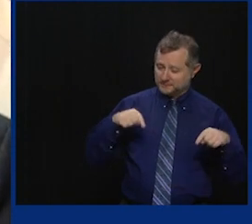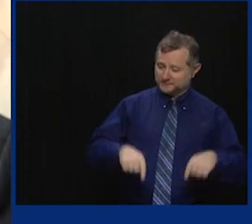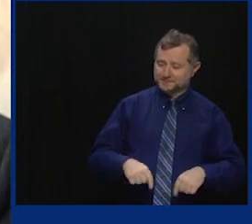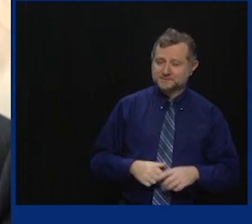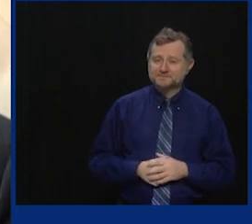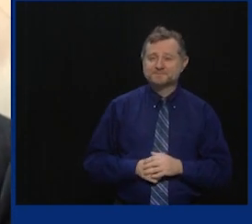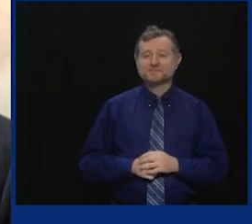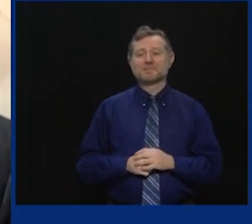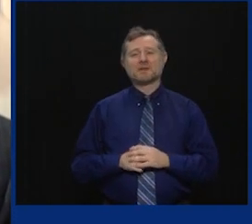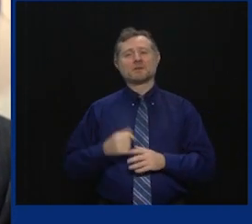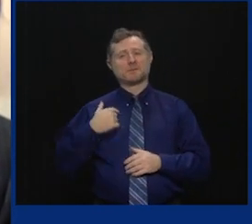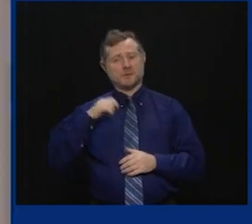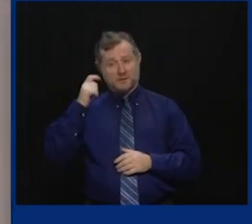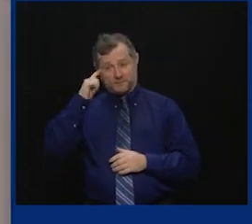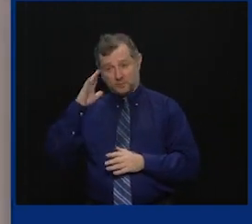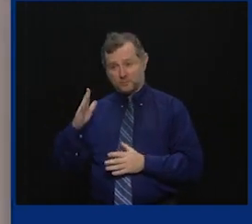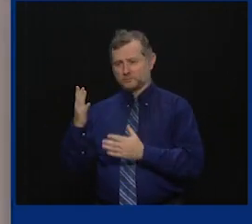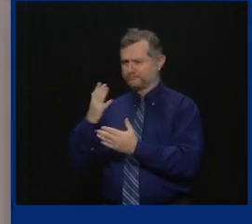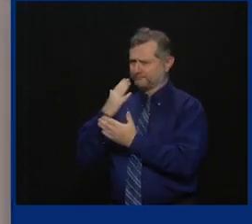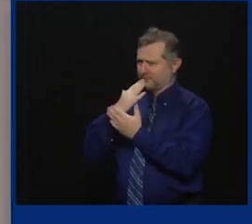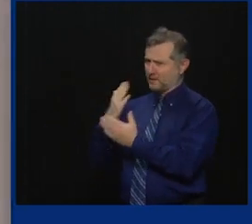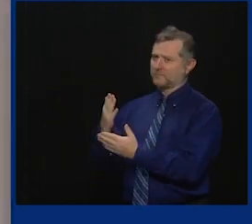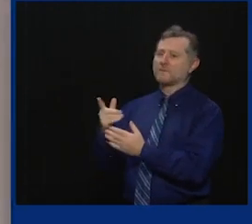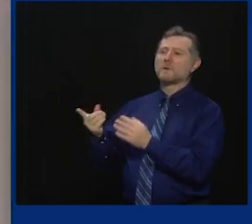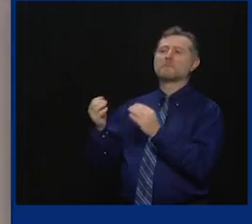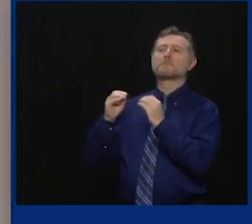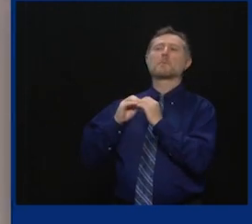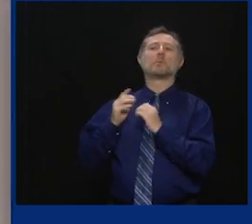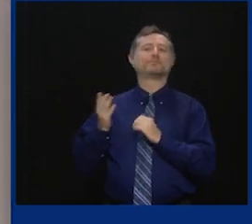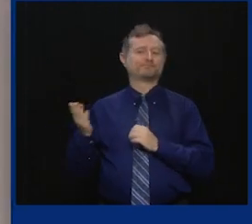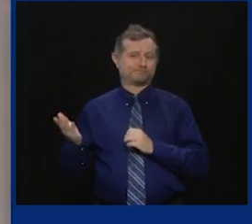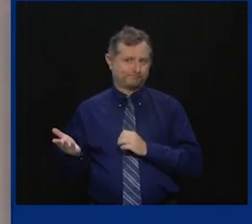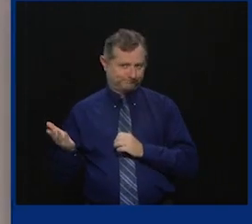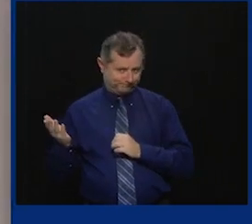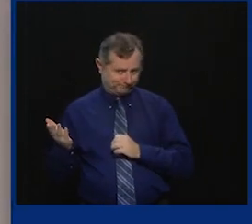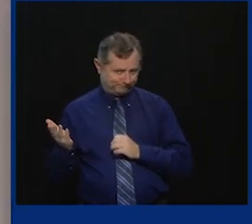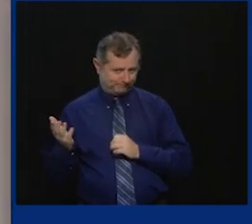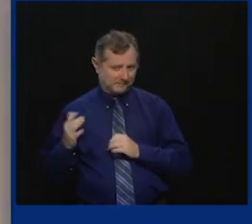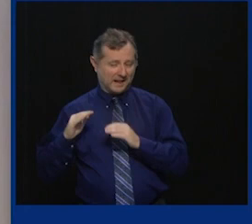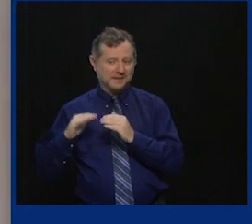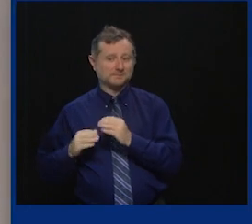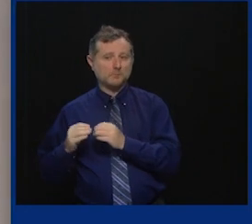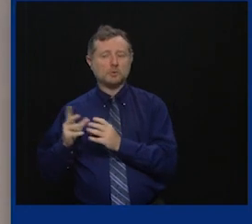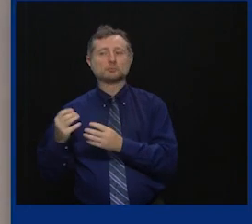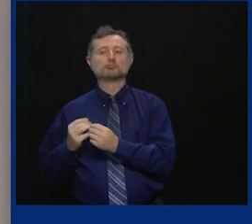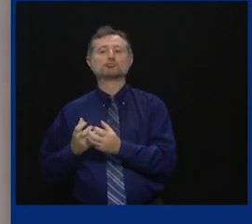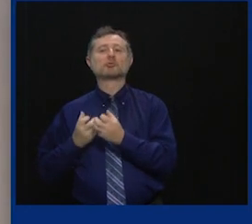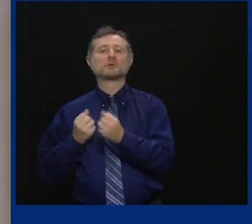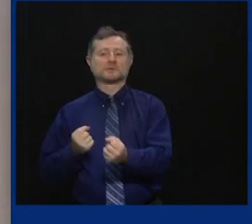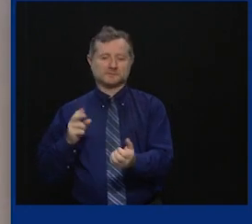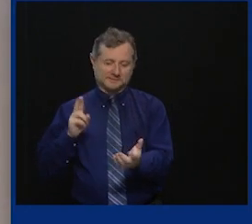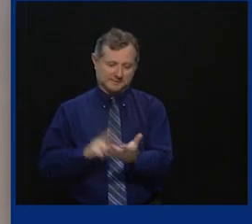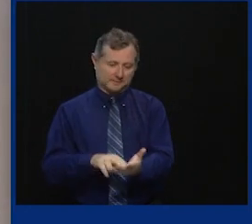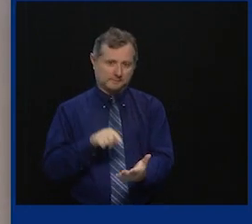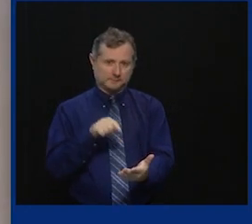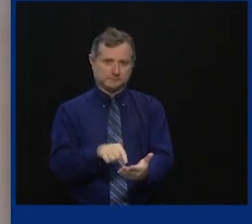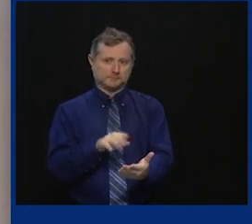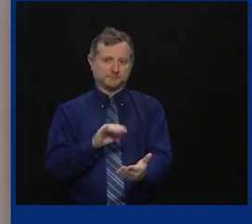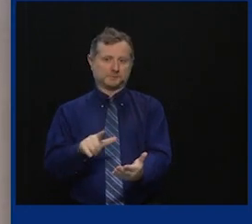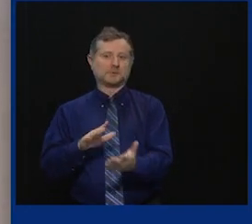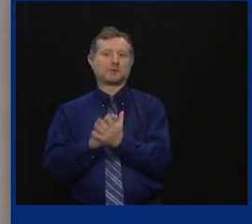Governor Hochul, I want to thank you even more for having the courage to sign the less is more into